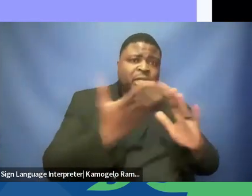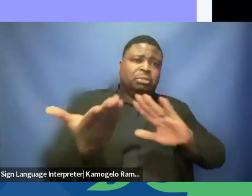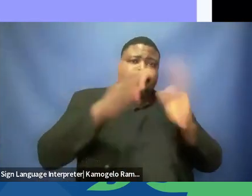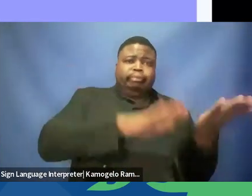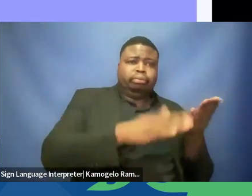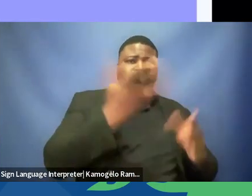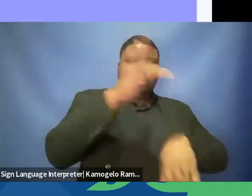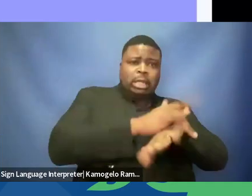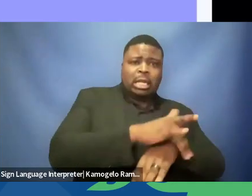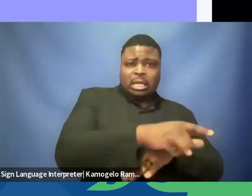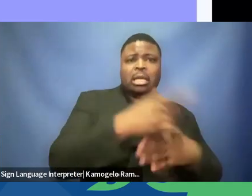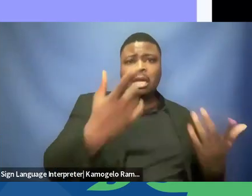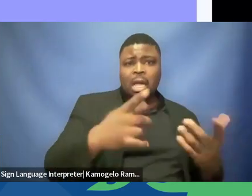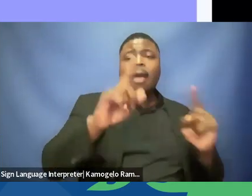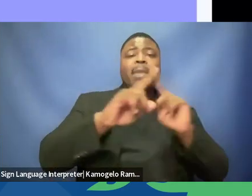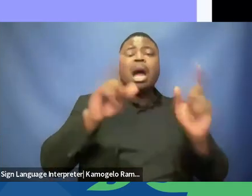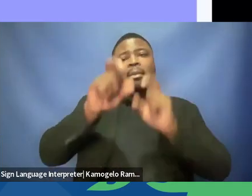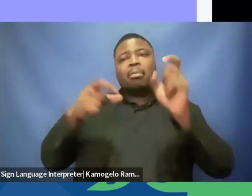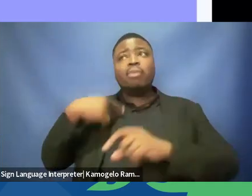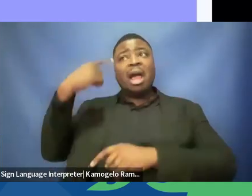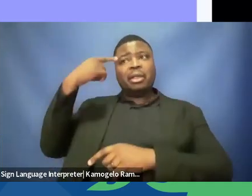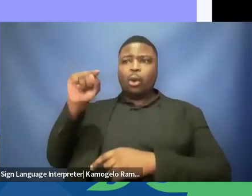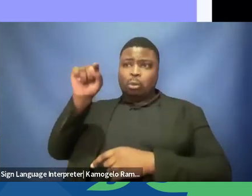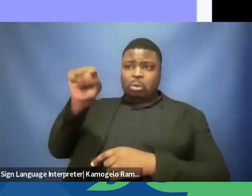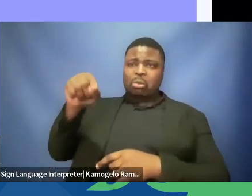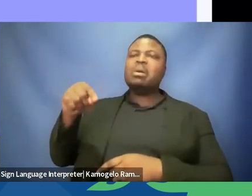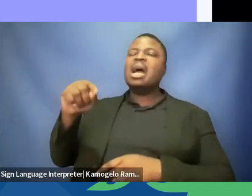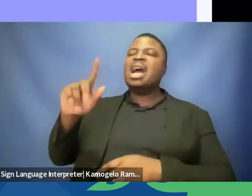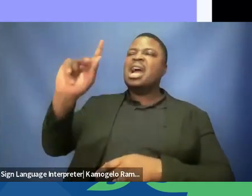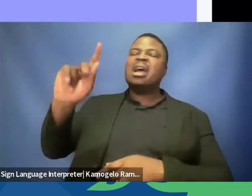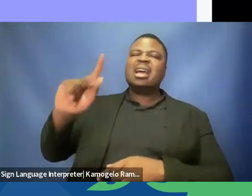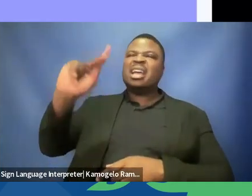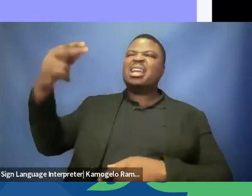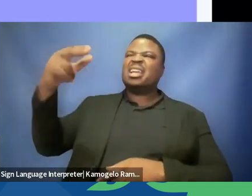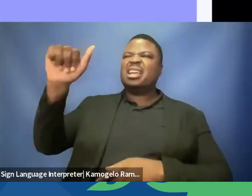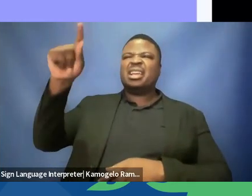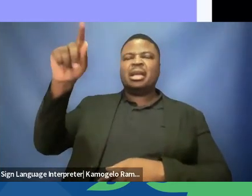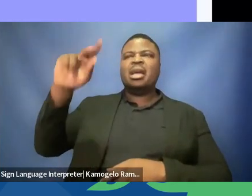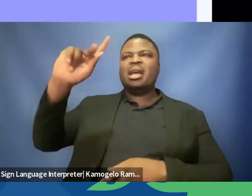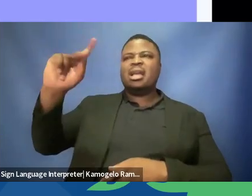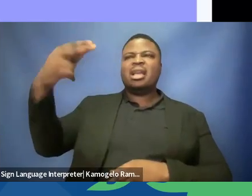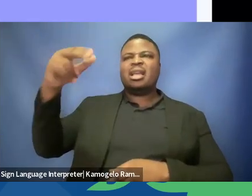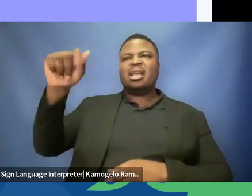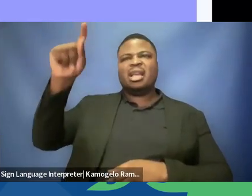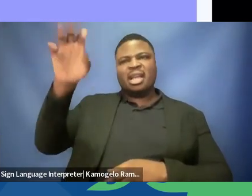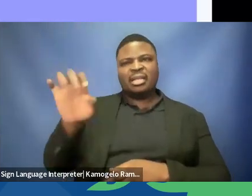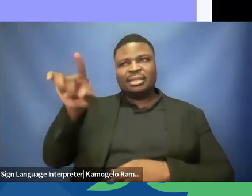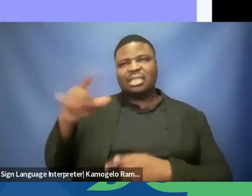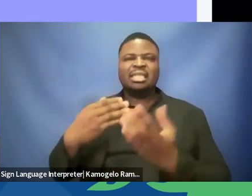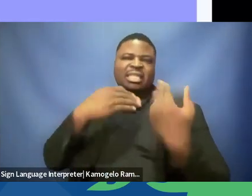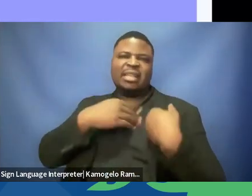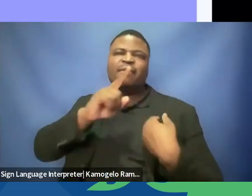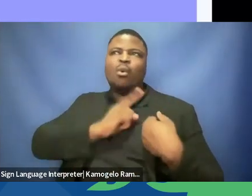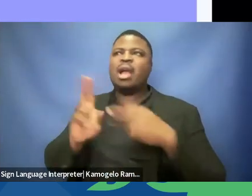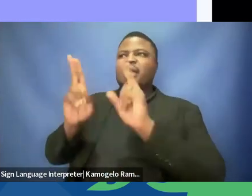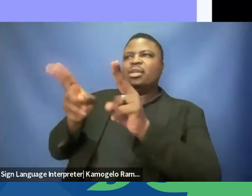safer because they think it is natural. So we talked about the perceived benefits. Now this is just in their perception. Also,